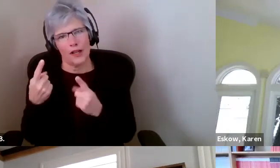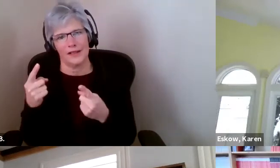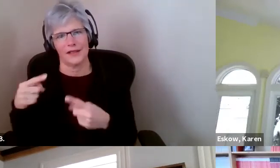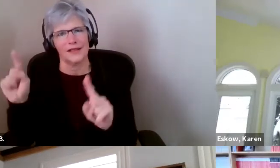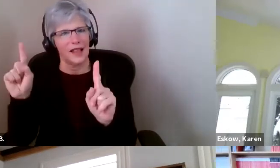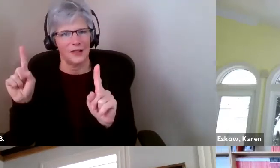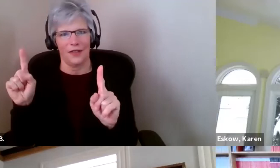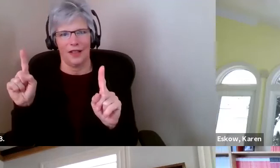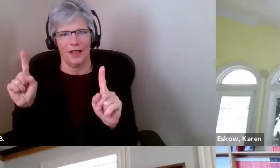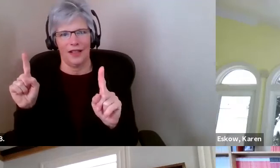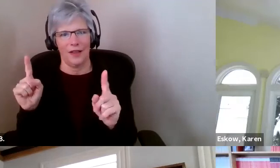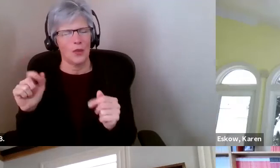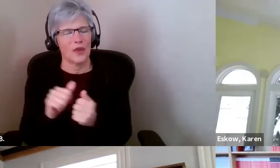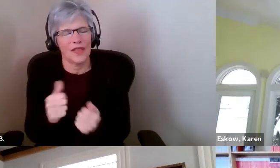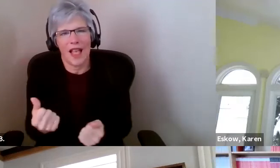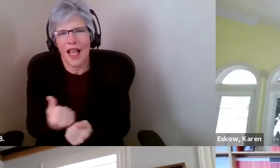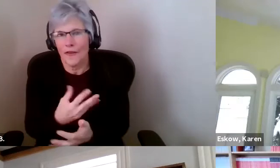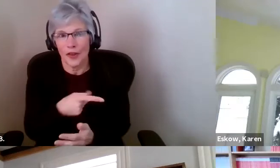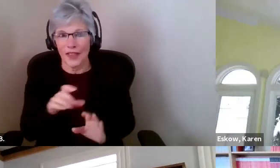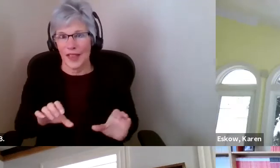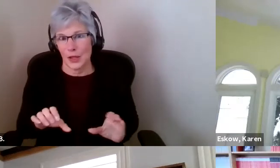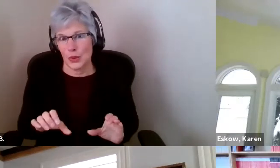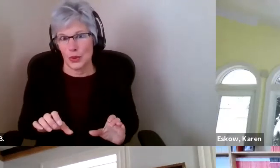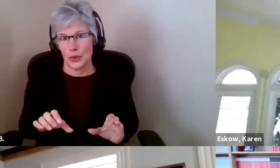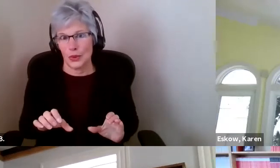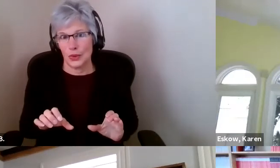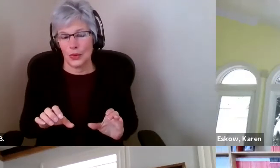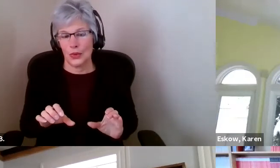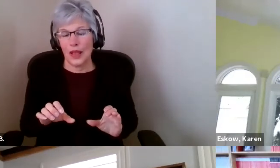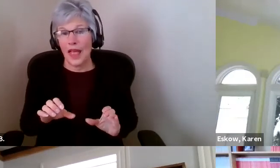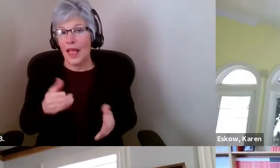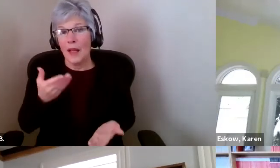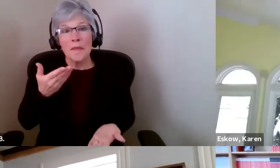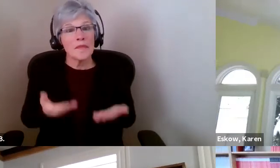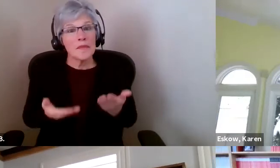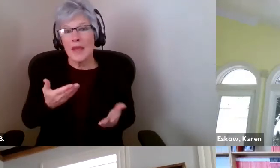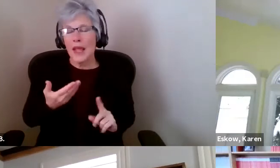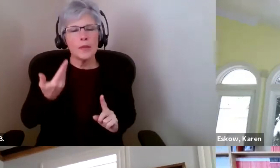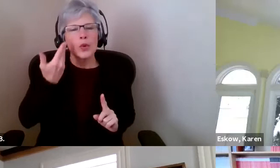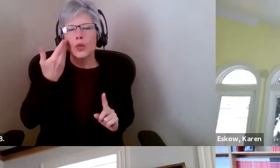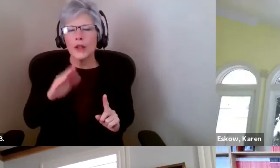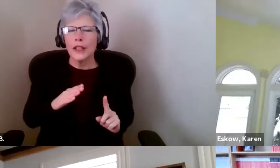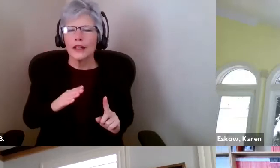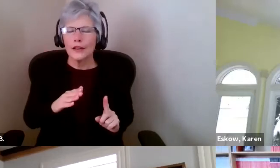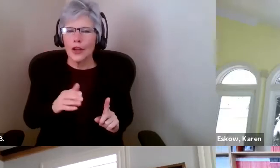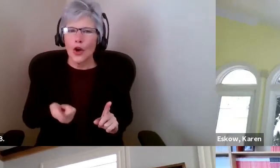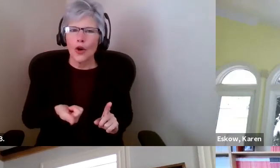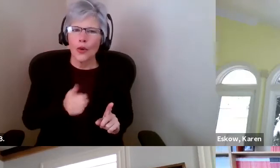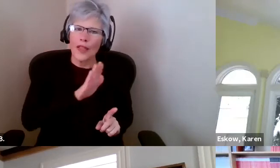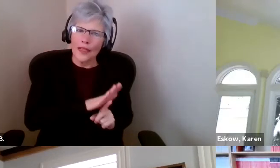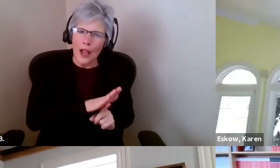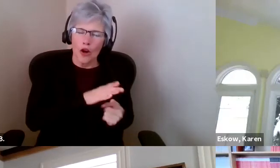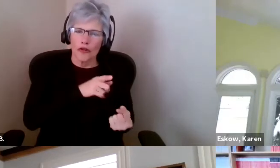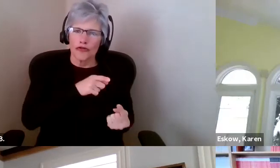in everything they do. And in fact, we may not have known of the many other struggles that kept them from being the A student they